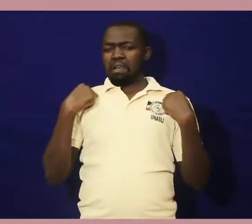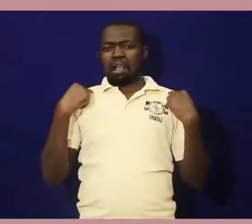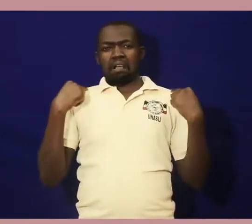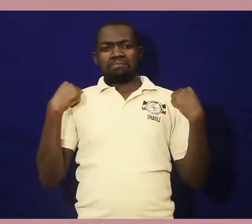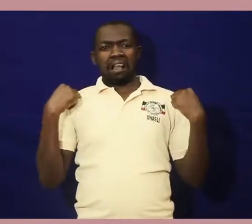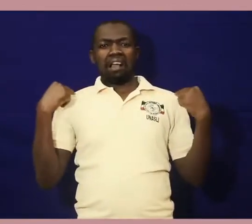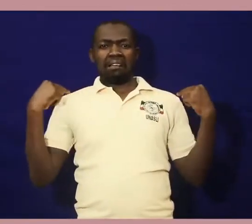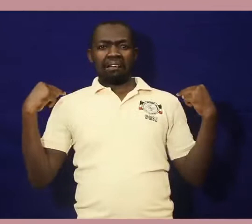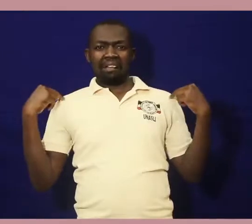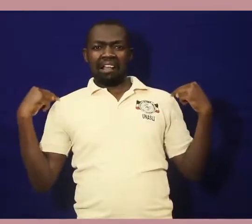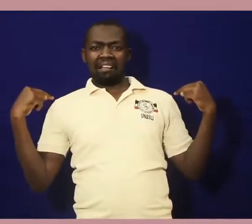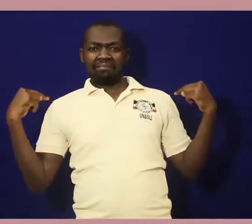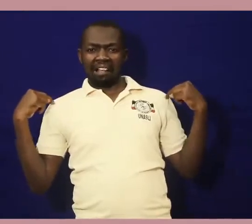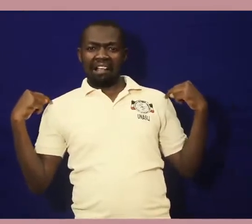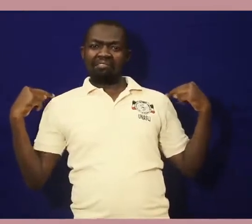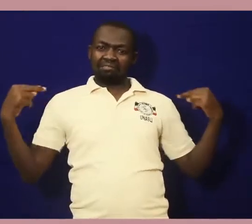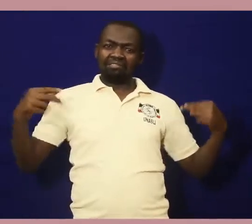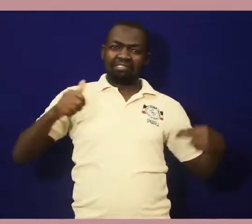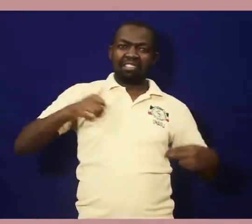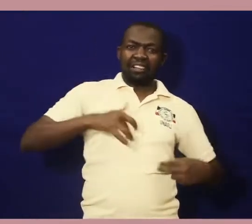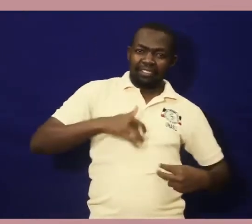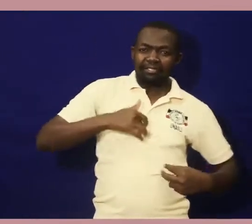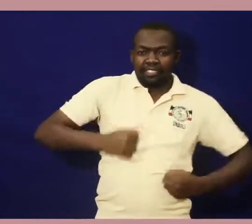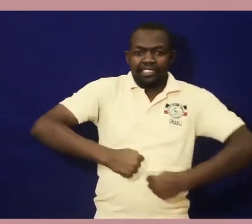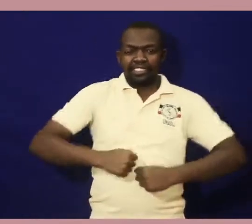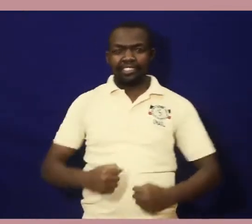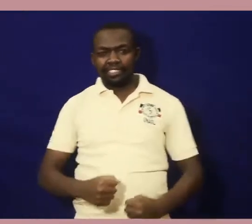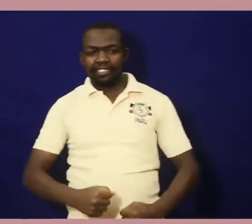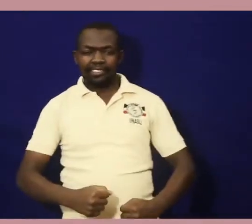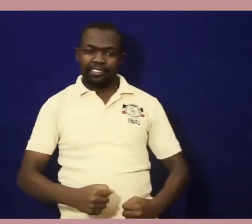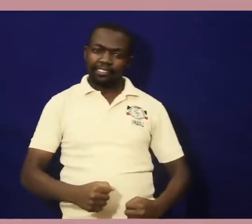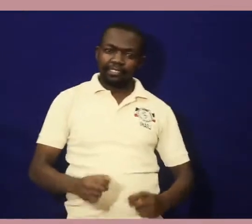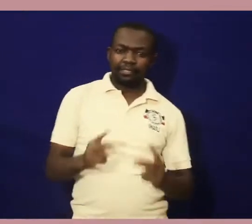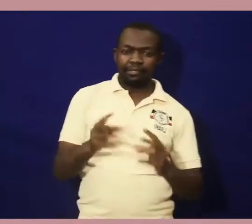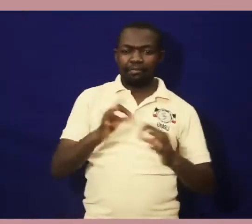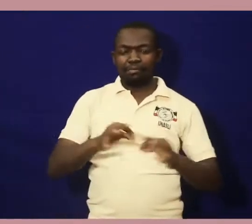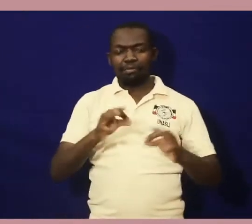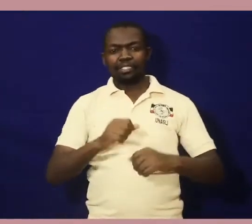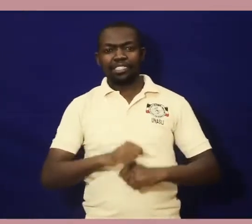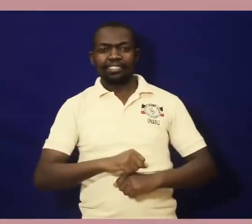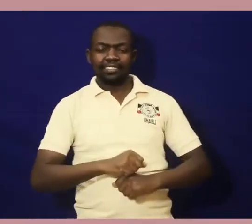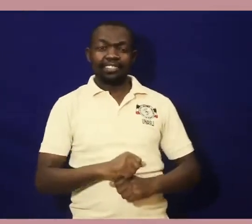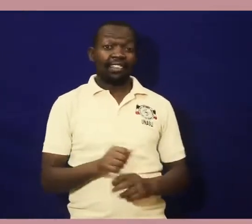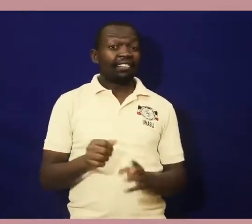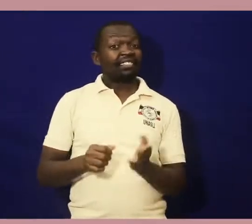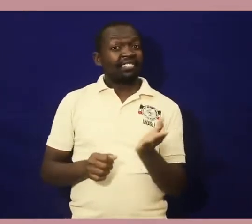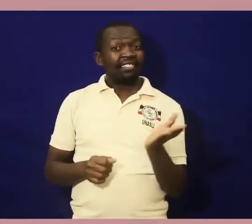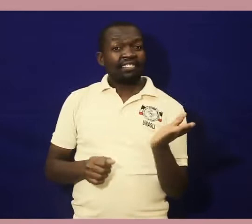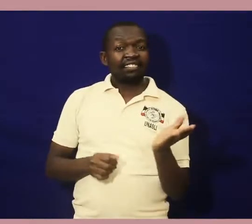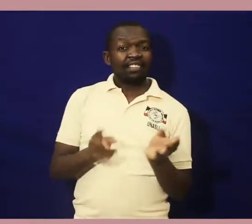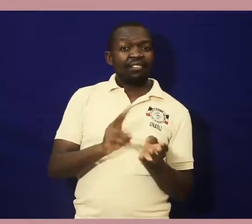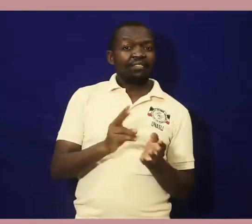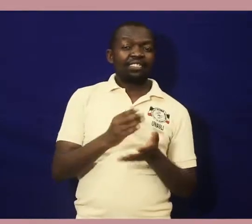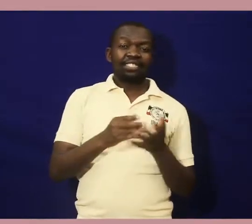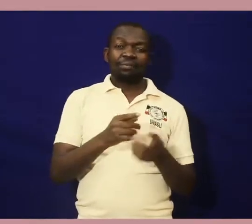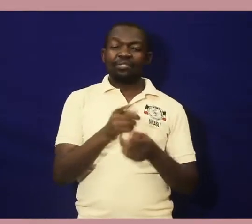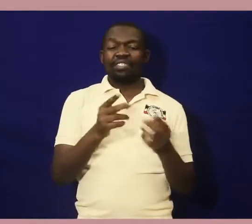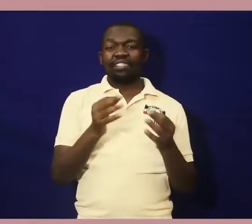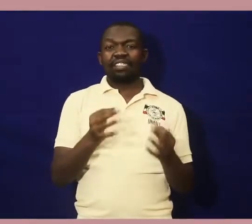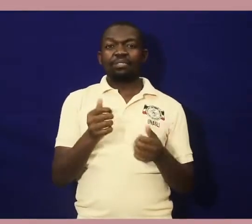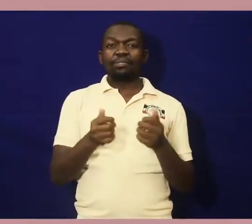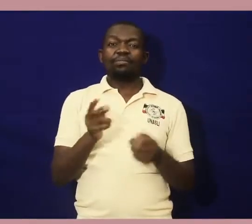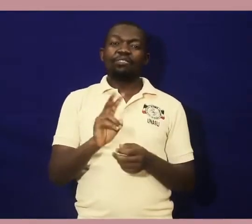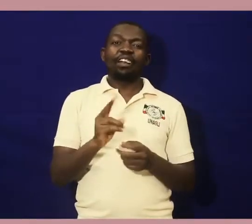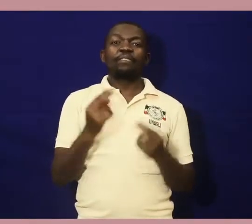around them. And he would feel really very important. These are some of the things we call